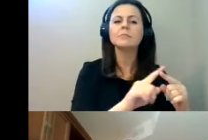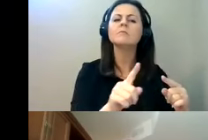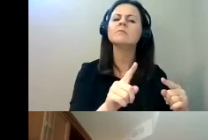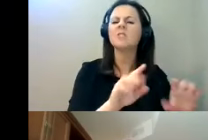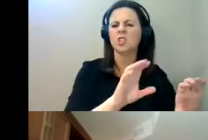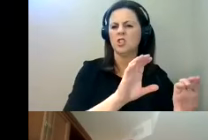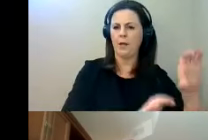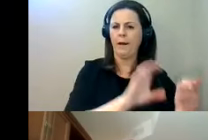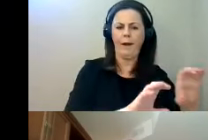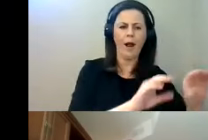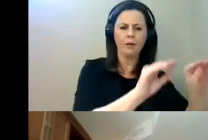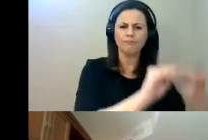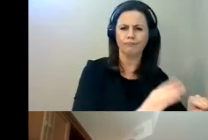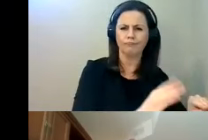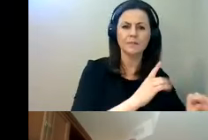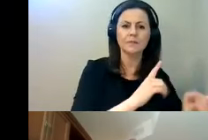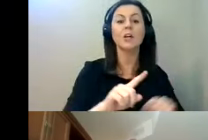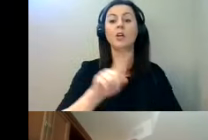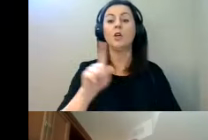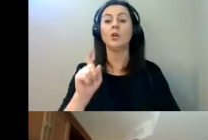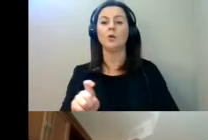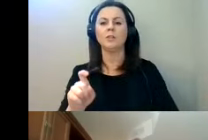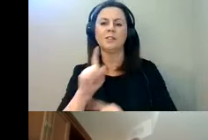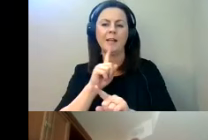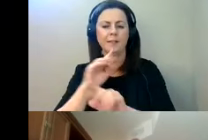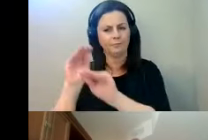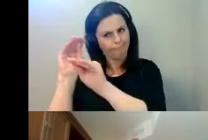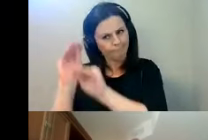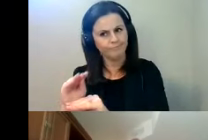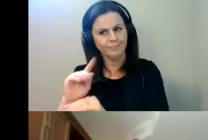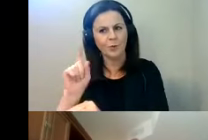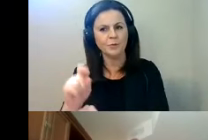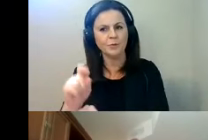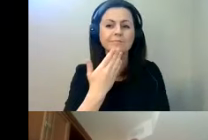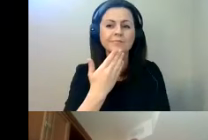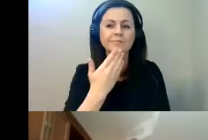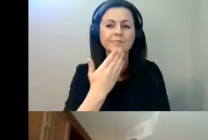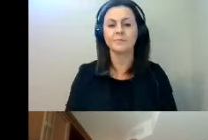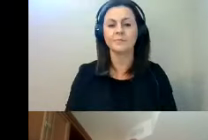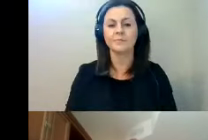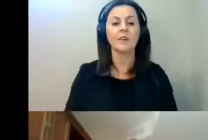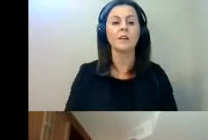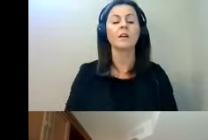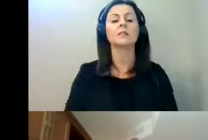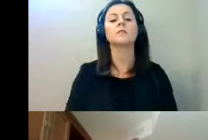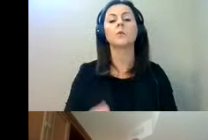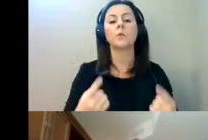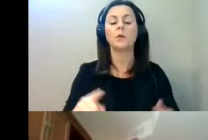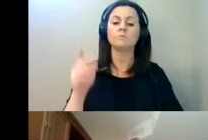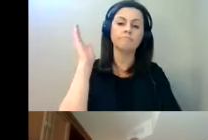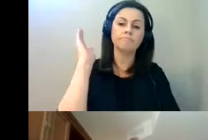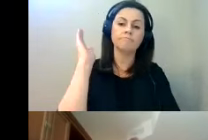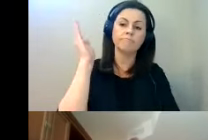to the Q&A box. That would be greatly appreciated. The one thing that we are going to do at the end with our